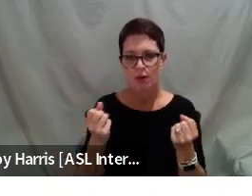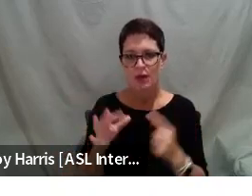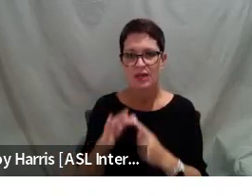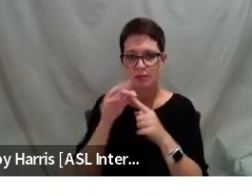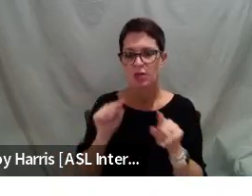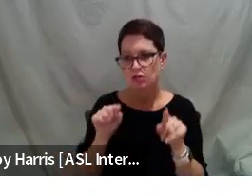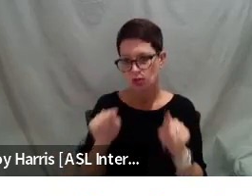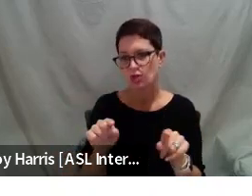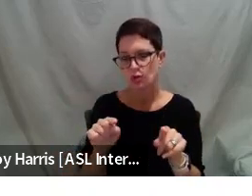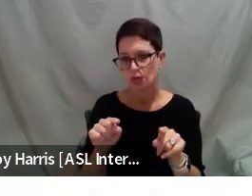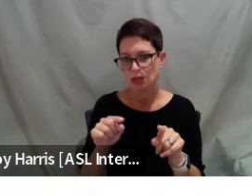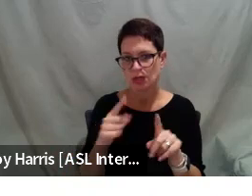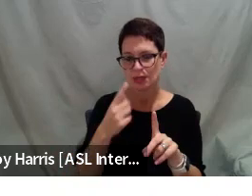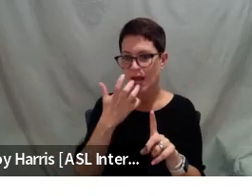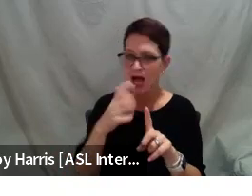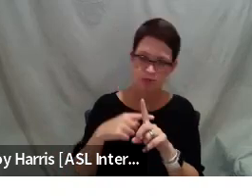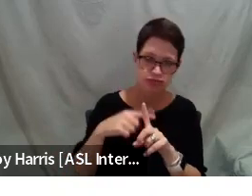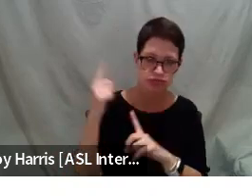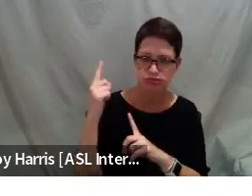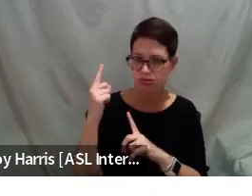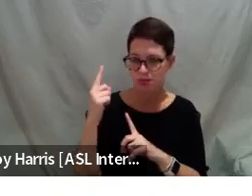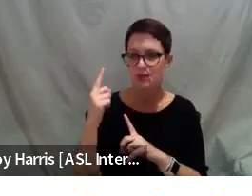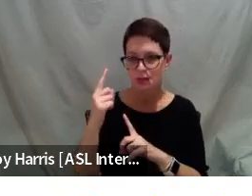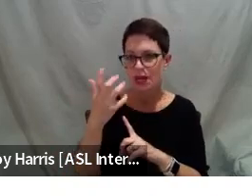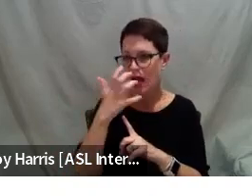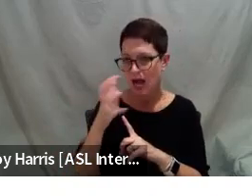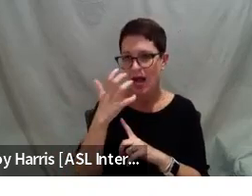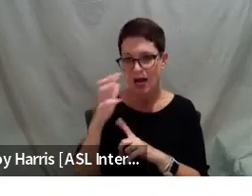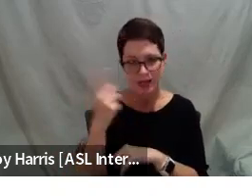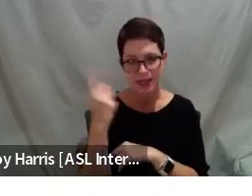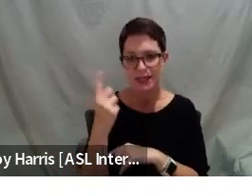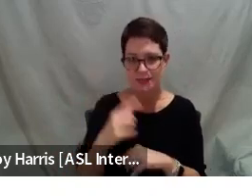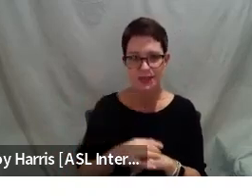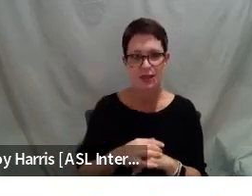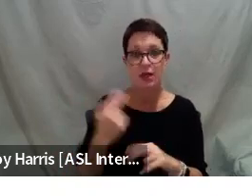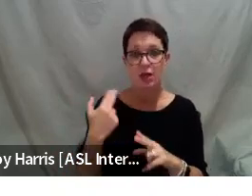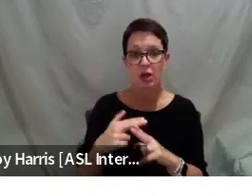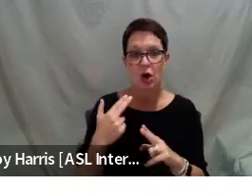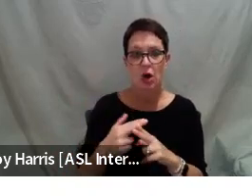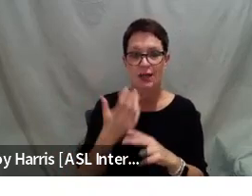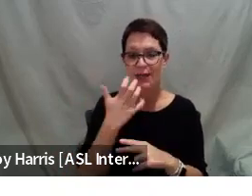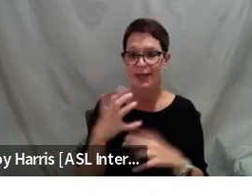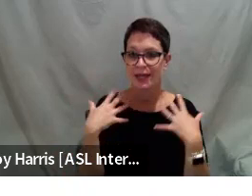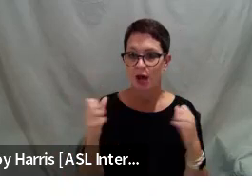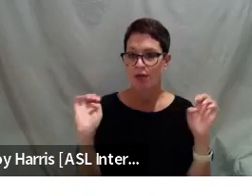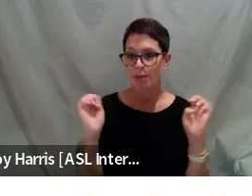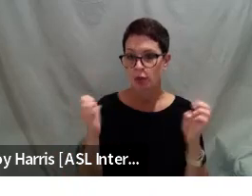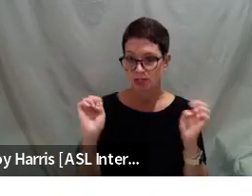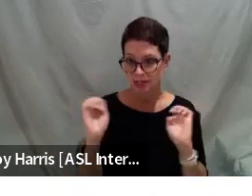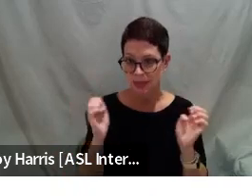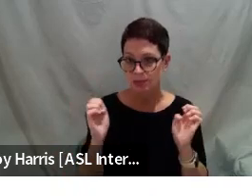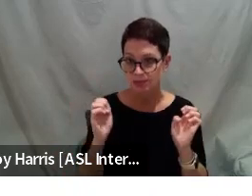during extreme heat events. And this is called a heat health emergency.